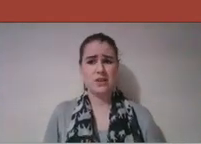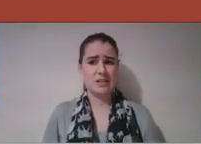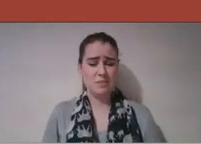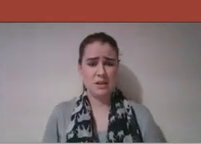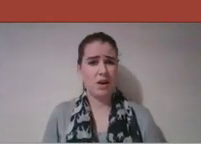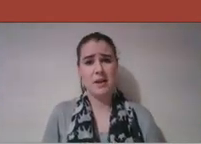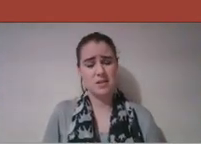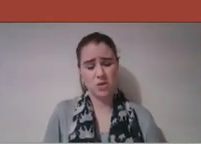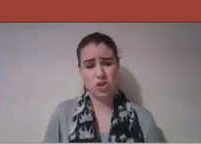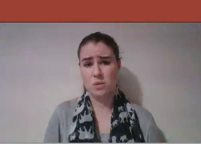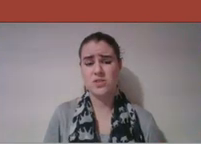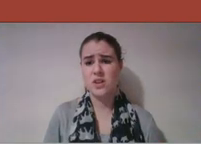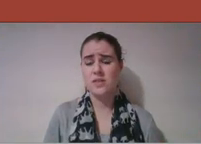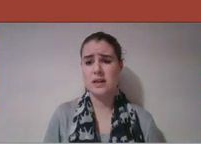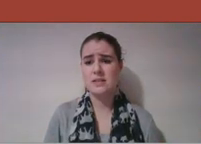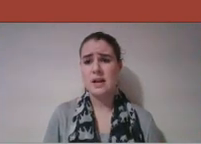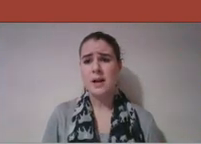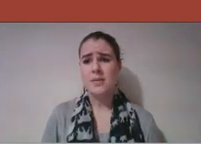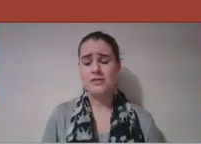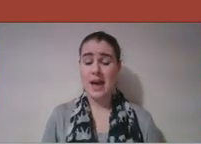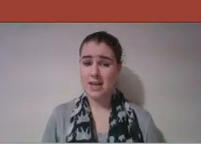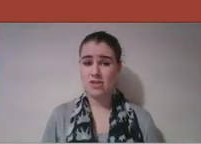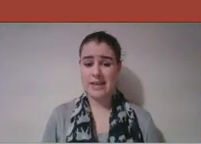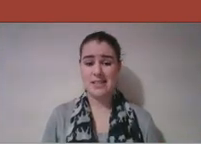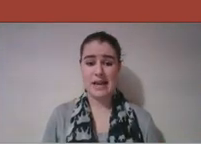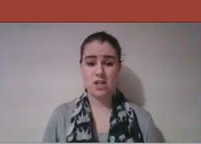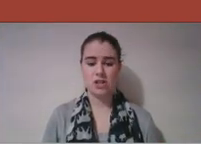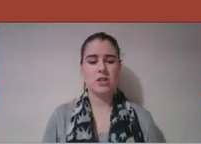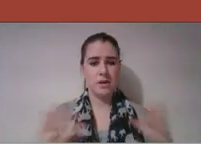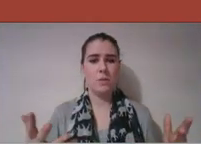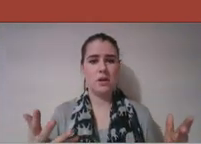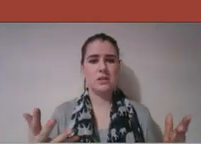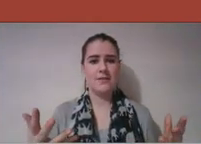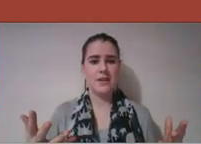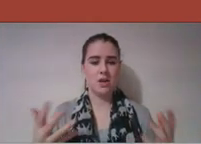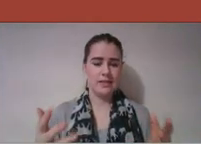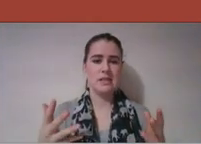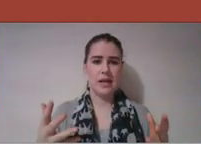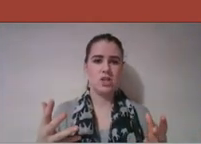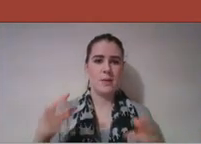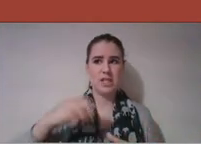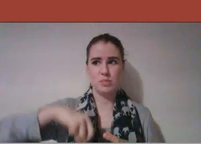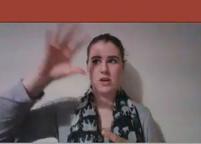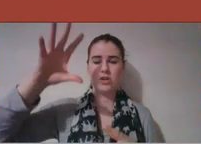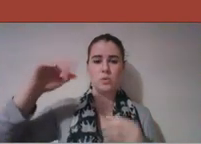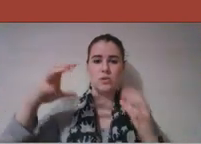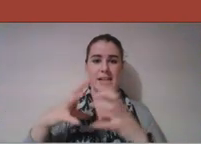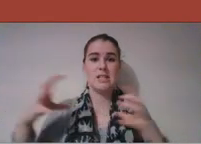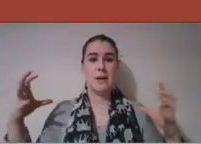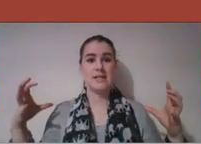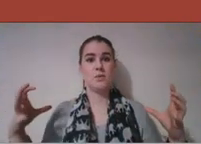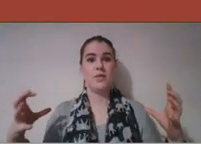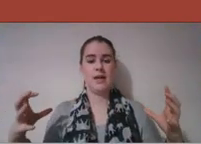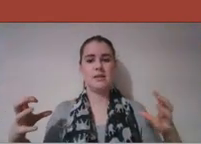one, though it's going to give me nightmares. I'm not sure I wanted to know this. That for extra insulation, so we know when we looked at that video of insulation where they sprayed it onto the walls